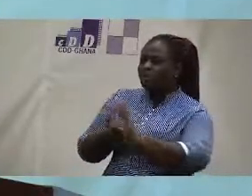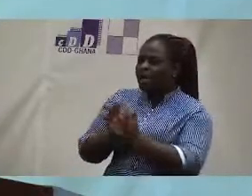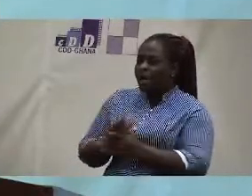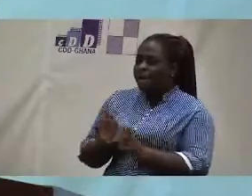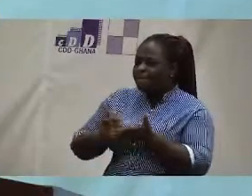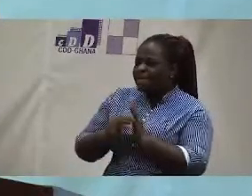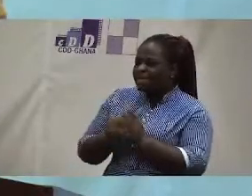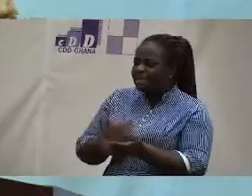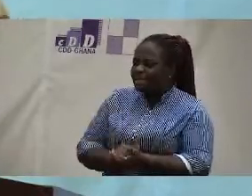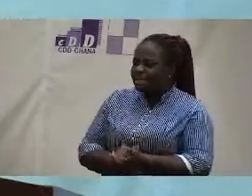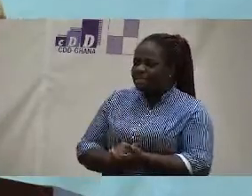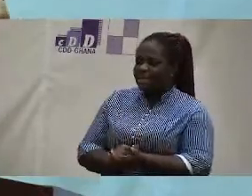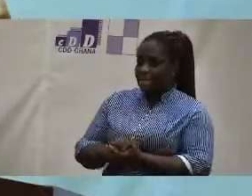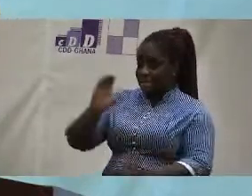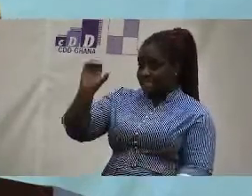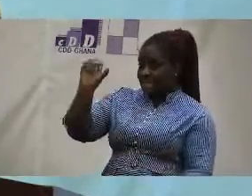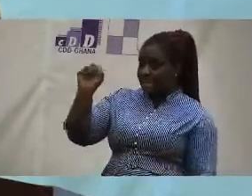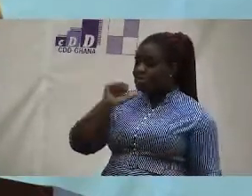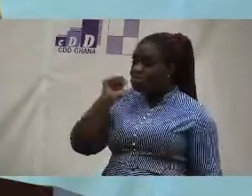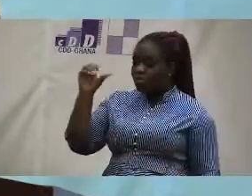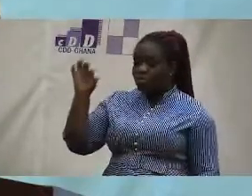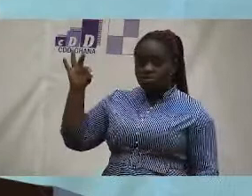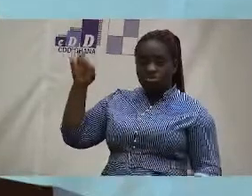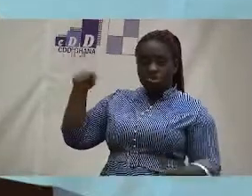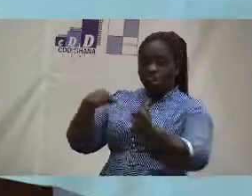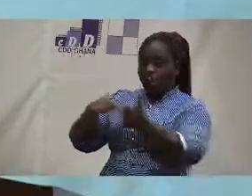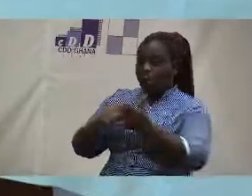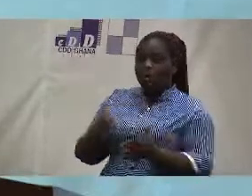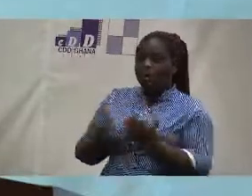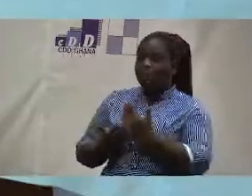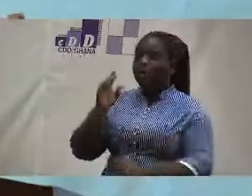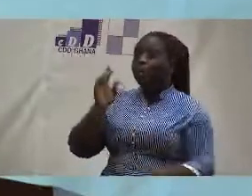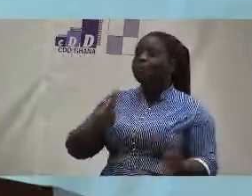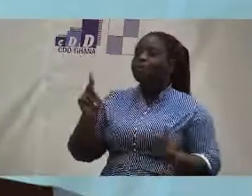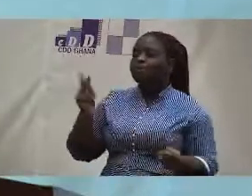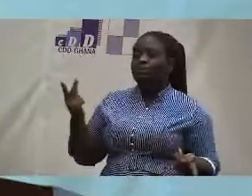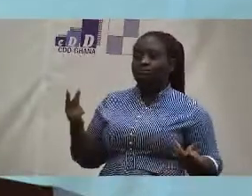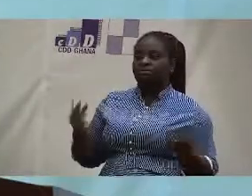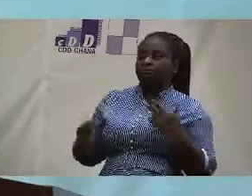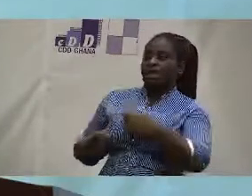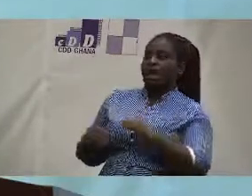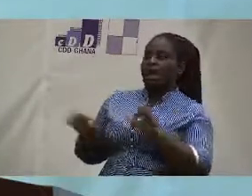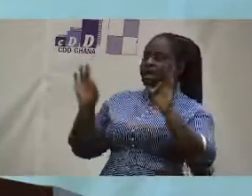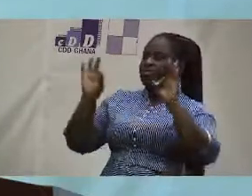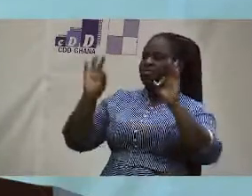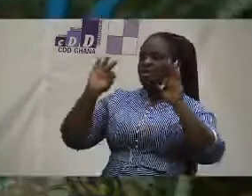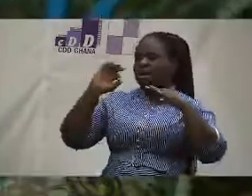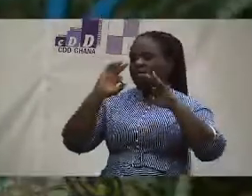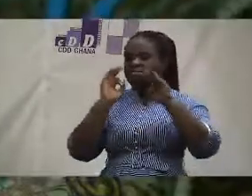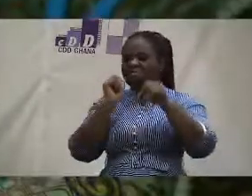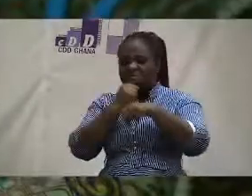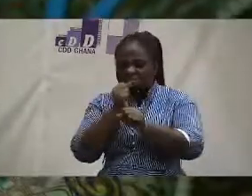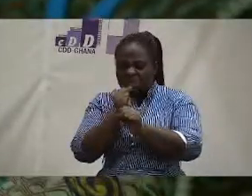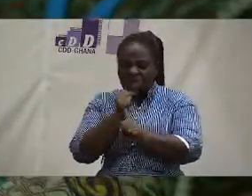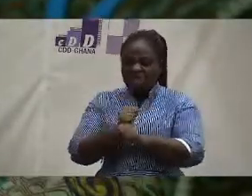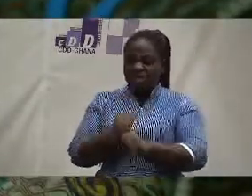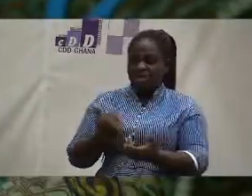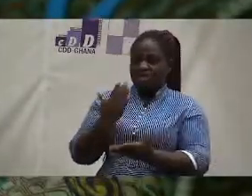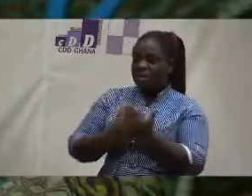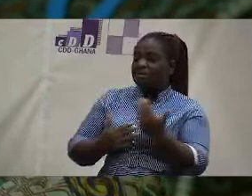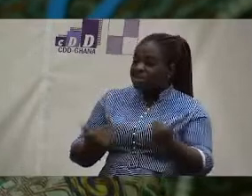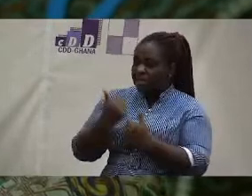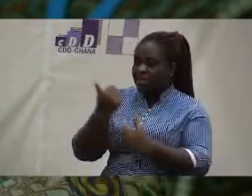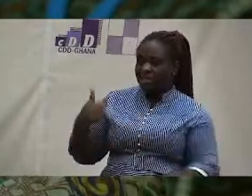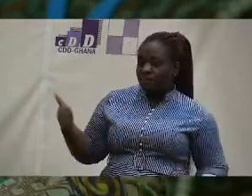civil society groups are no longer owned by people, and we ourselves are gradually facing the legitimacy challenge